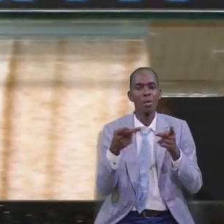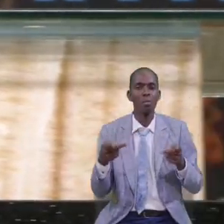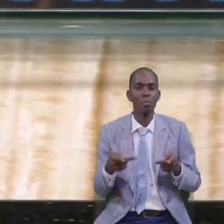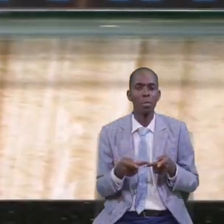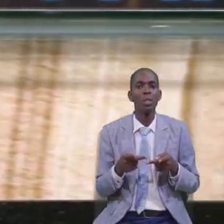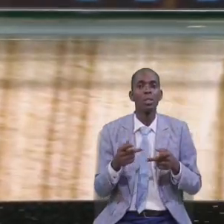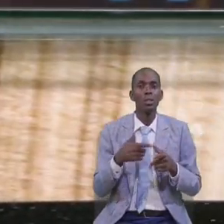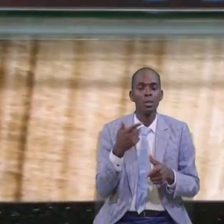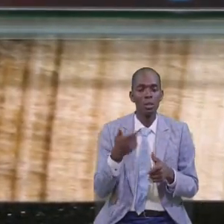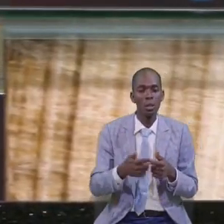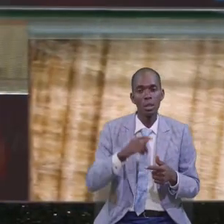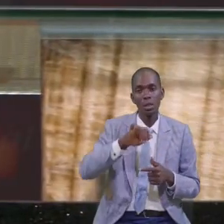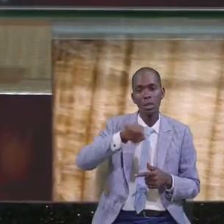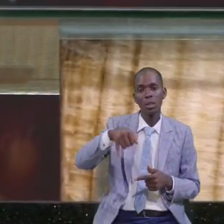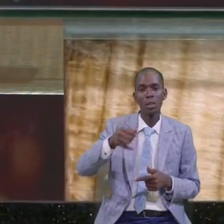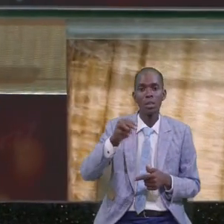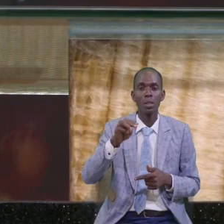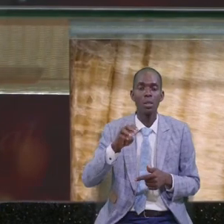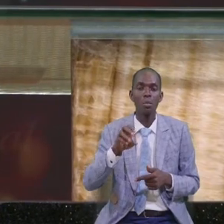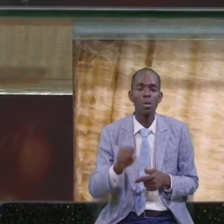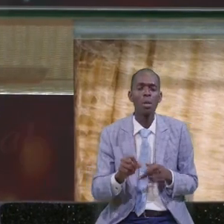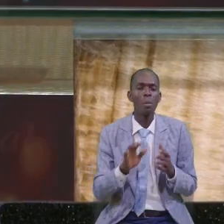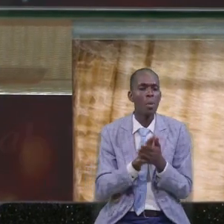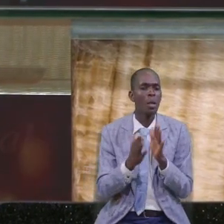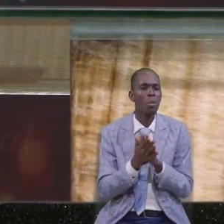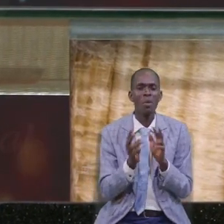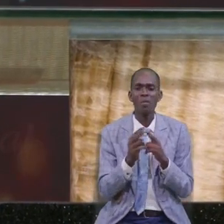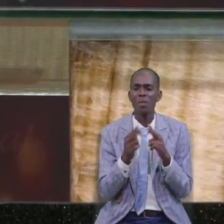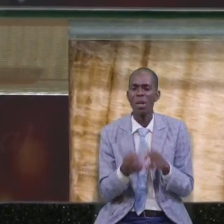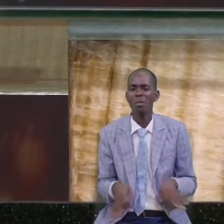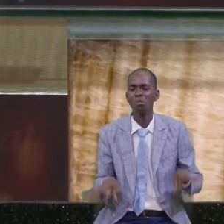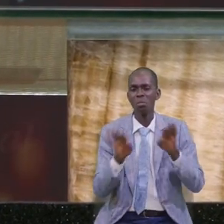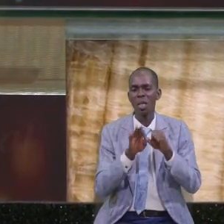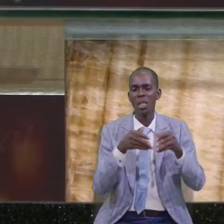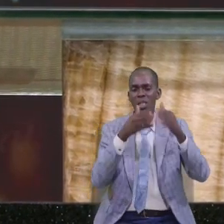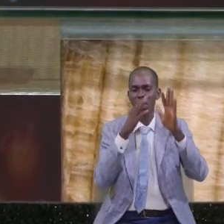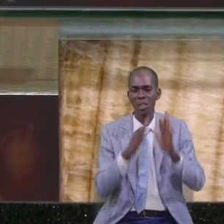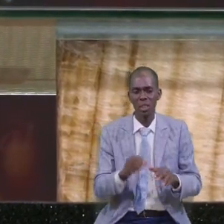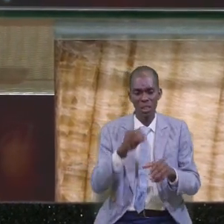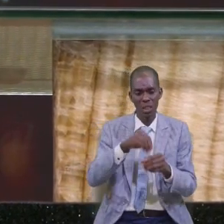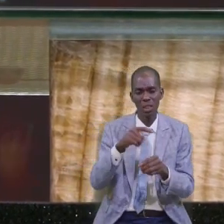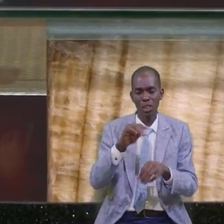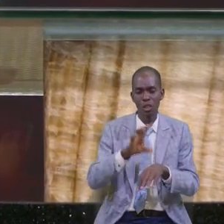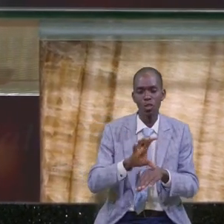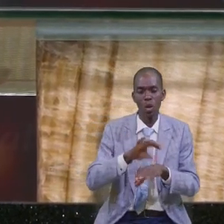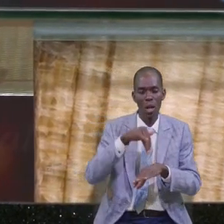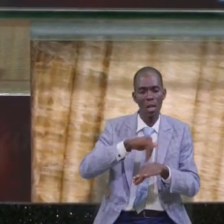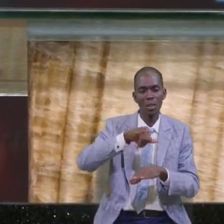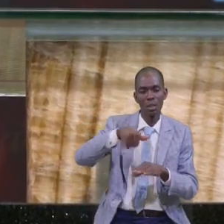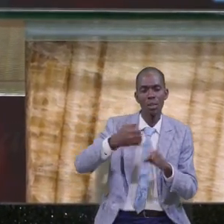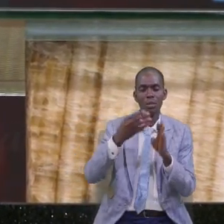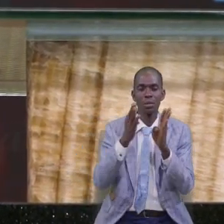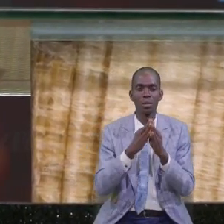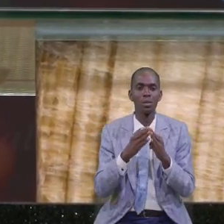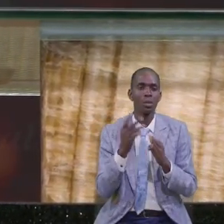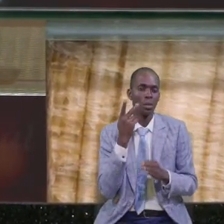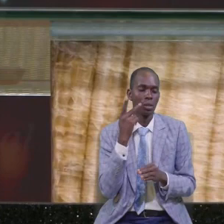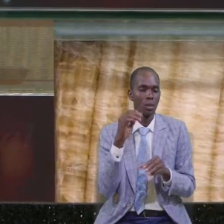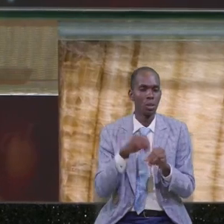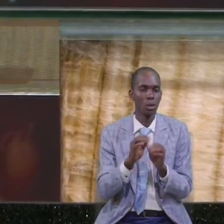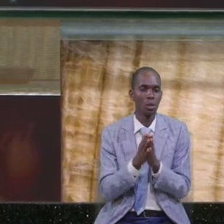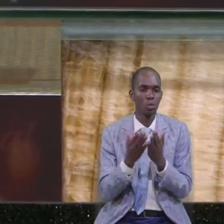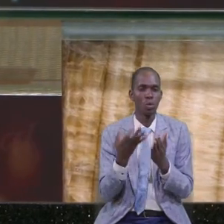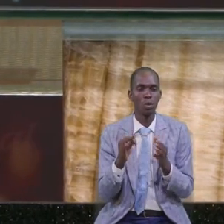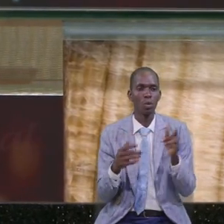James became a significant leader in the church at Jerusalem. In Galatians chapter